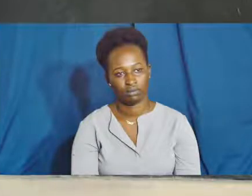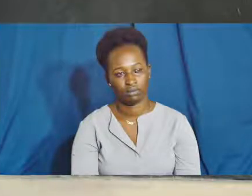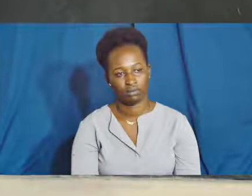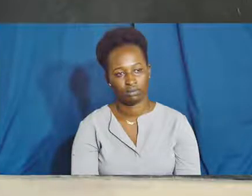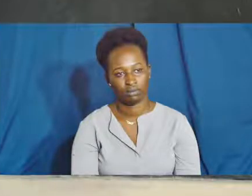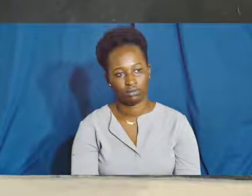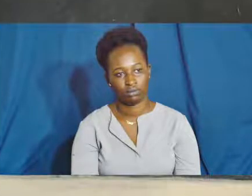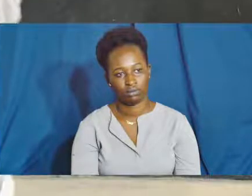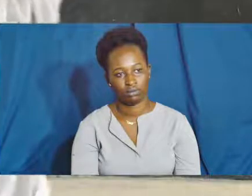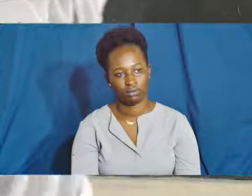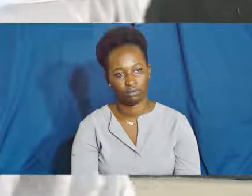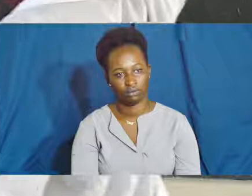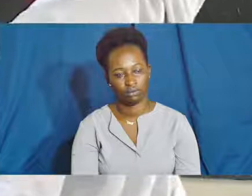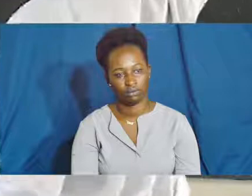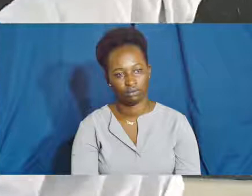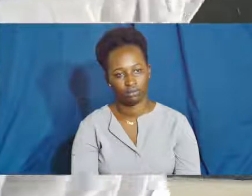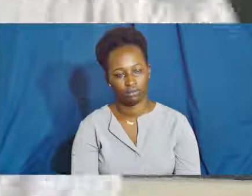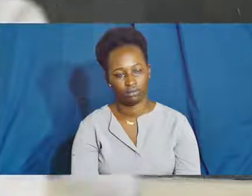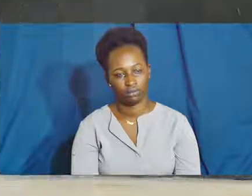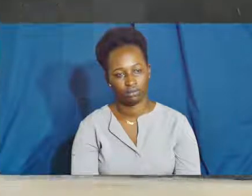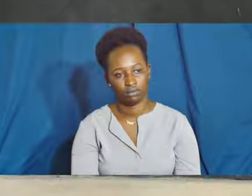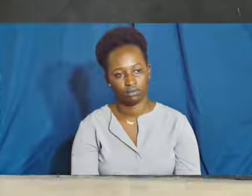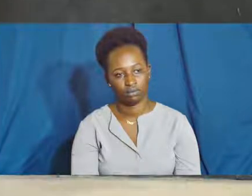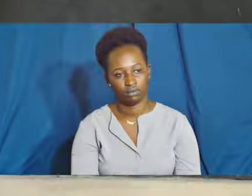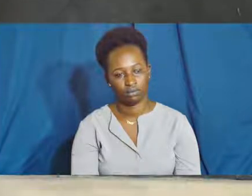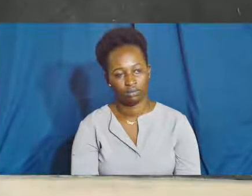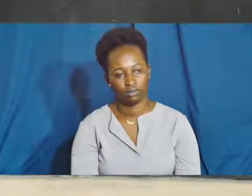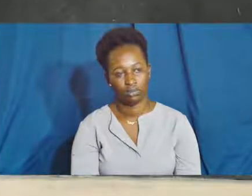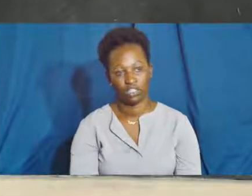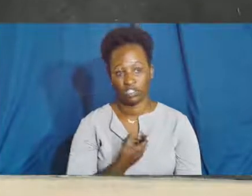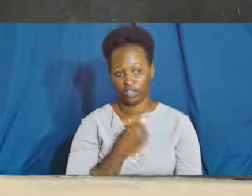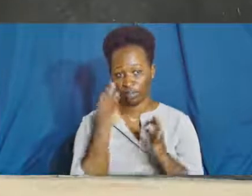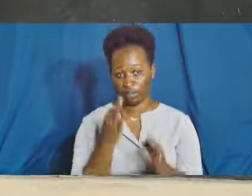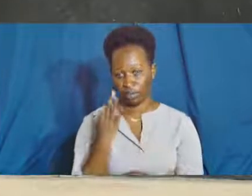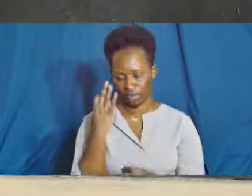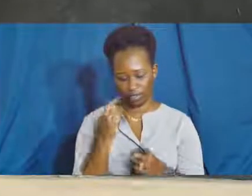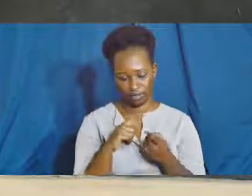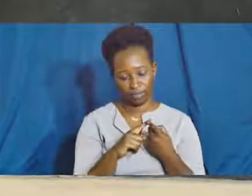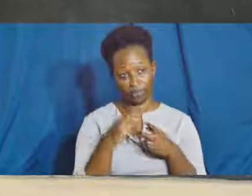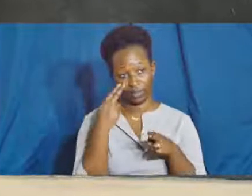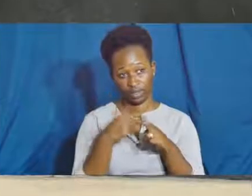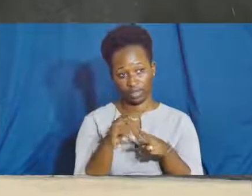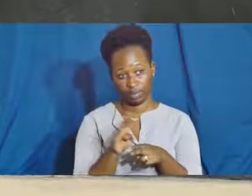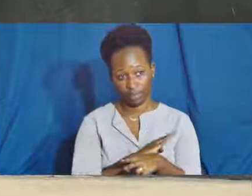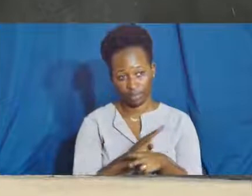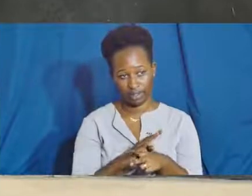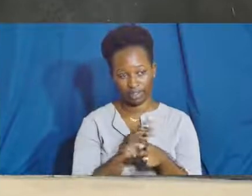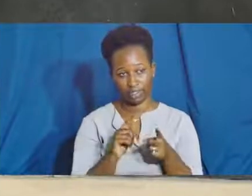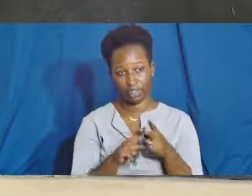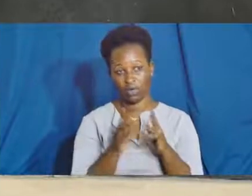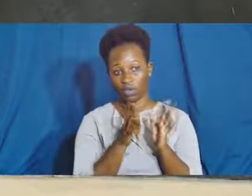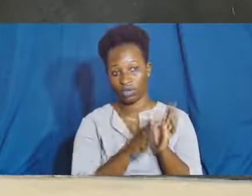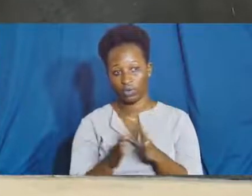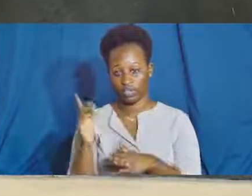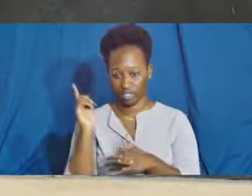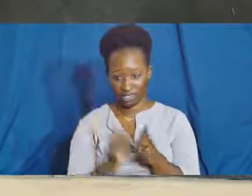So that's your title. It has three things: the name of the business, what you are preparing, in this